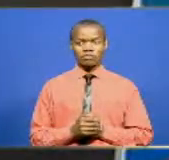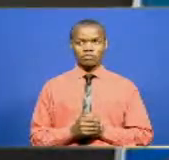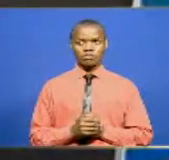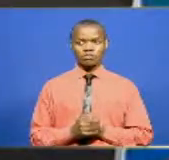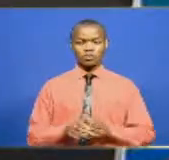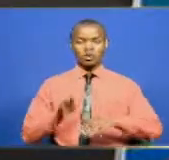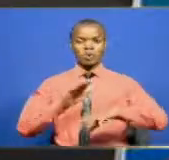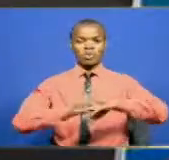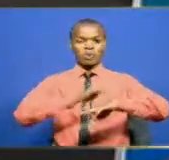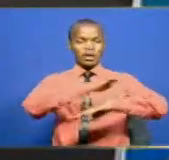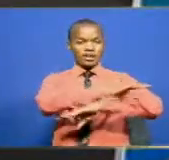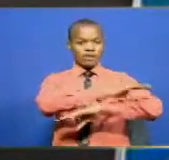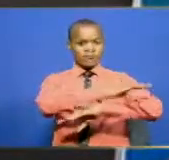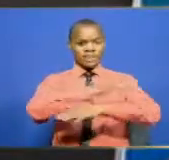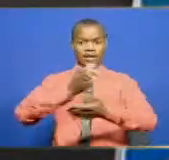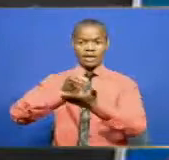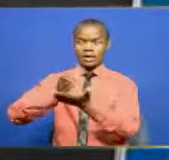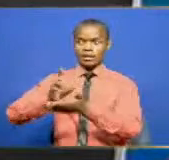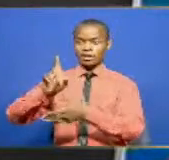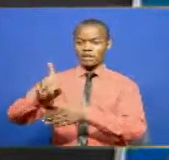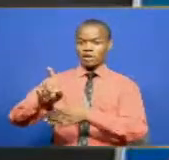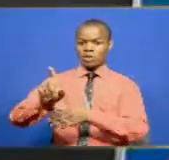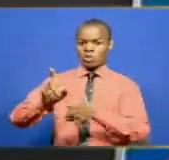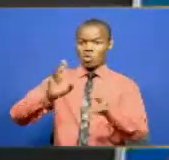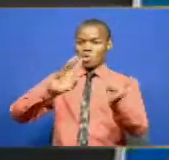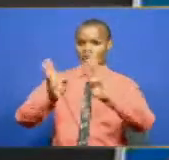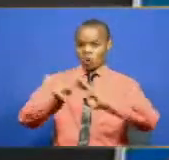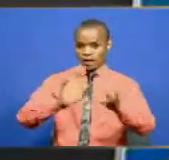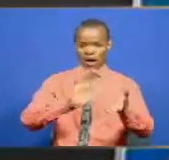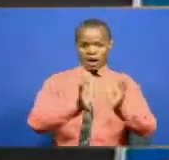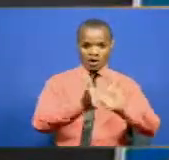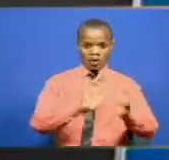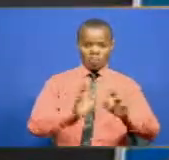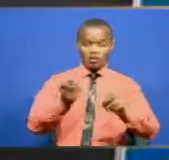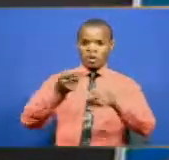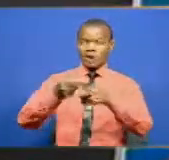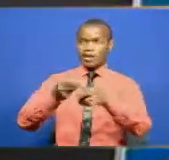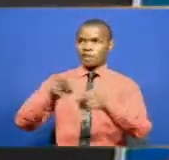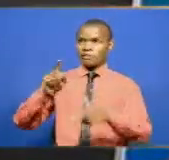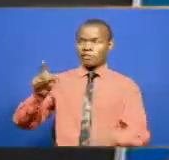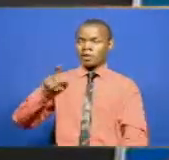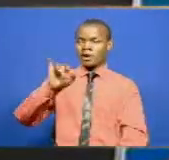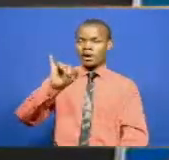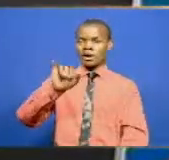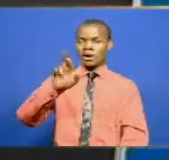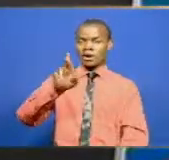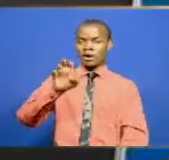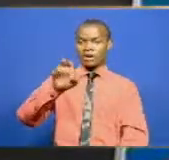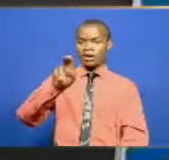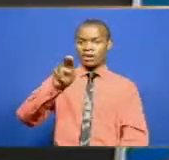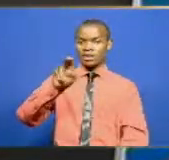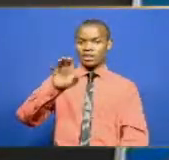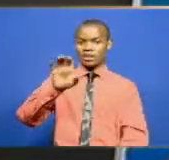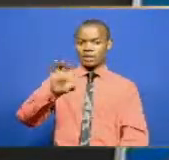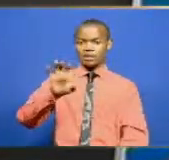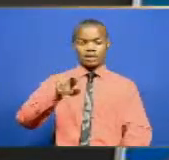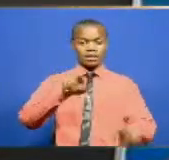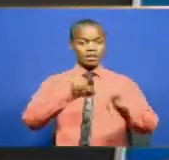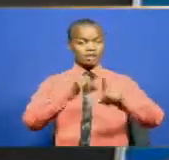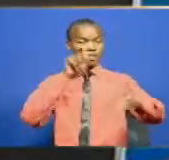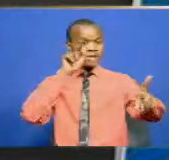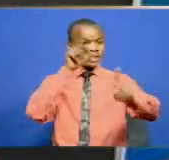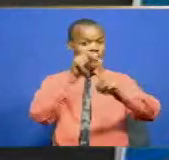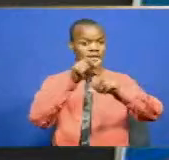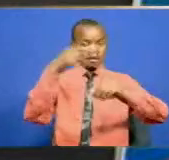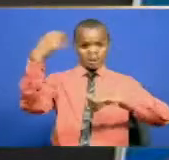Good evening. This is Channel One Weather Updates. My name is Irene Mchuma Odem. We're looking towards a